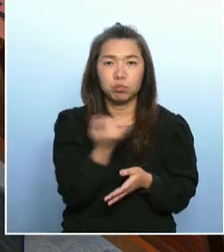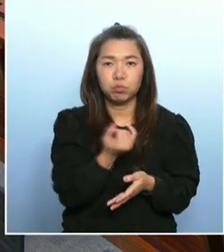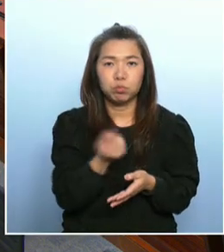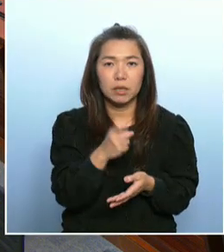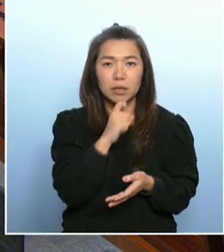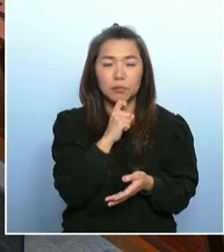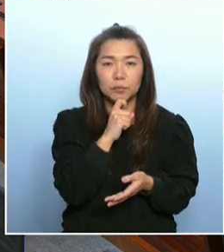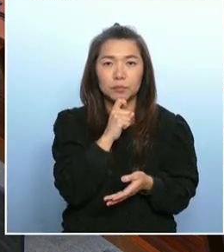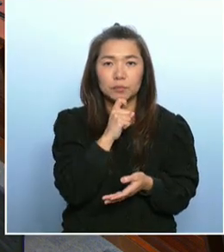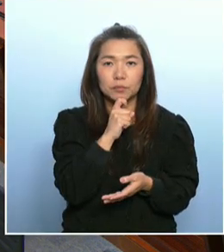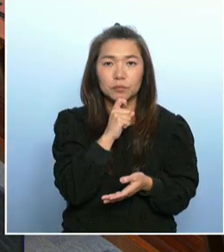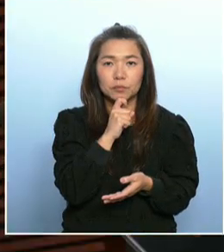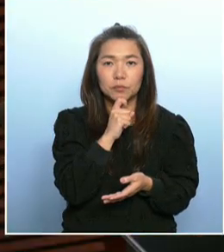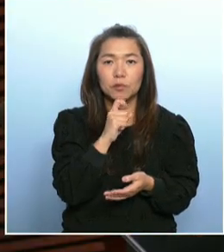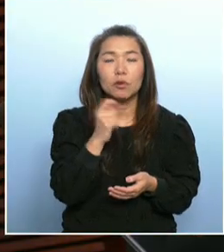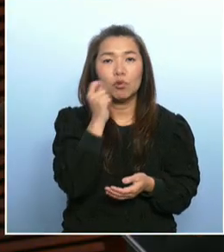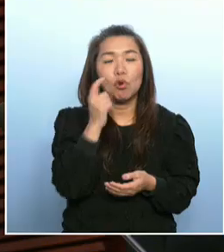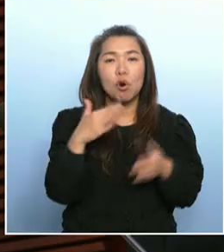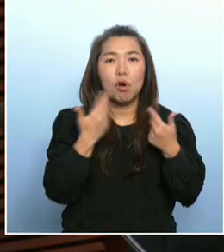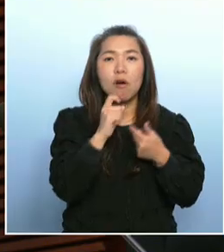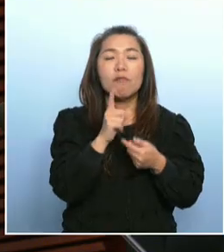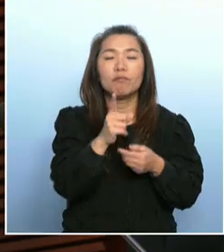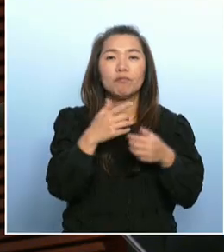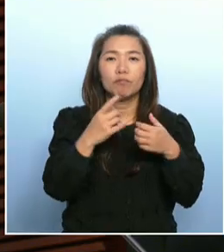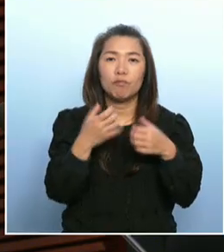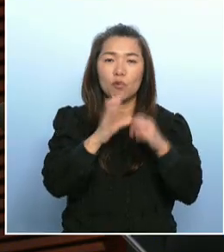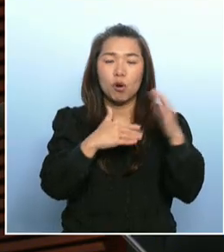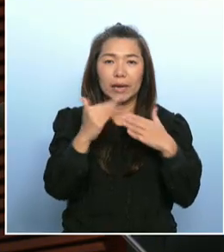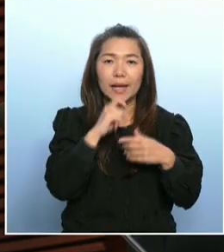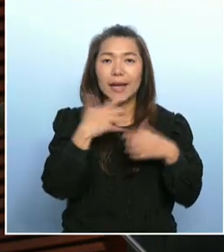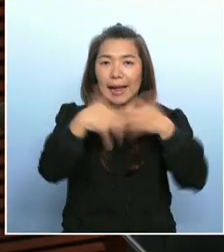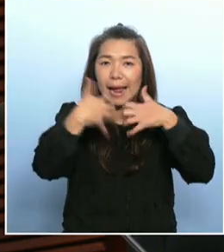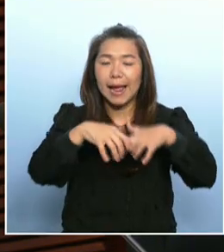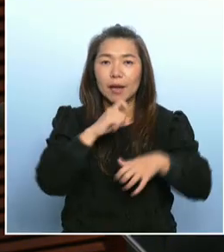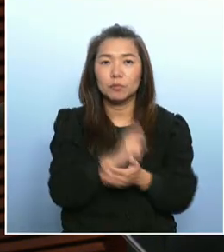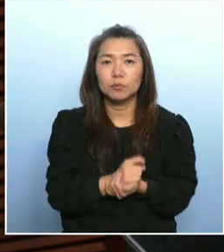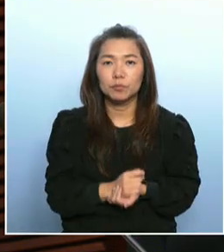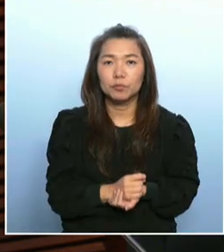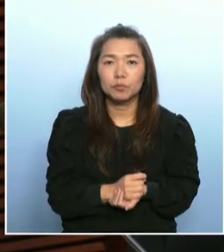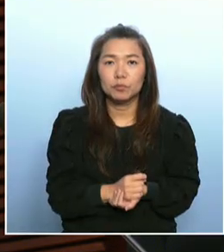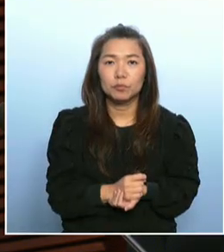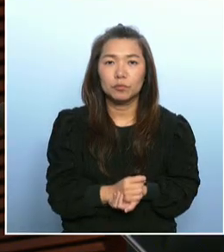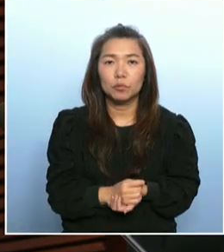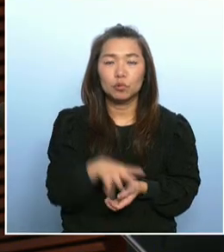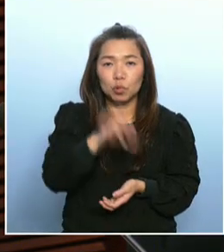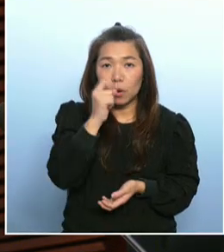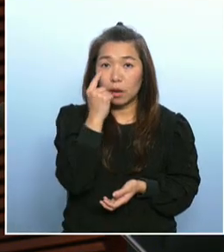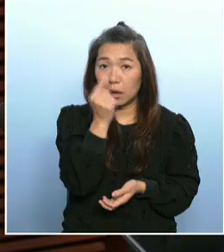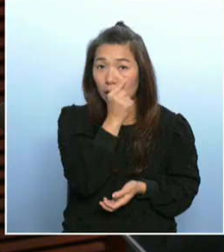As far as I understand, there is gerontechnological devices in residential care